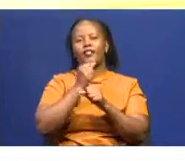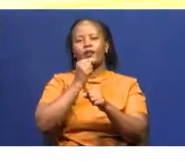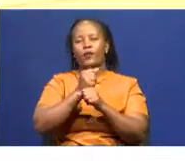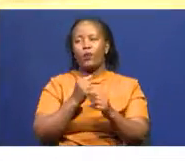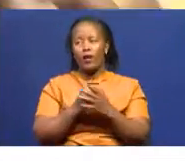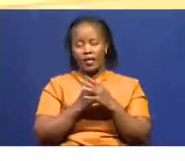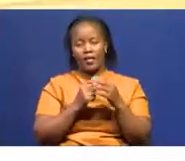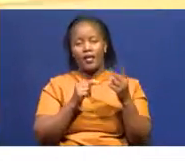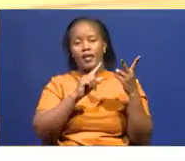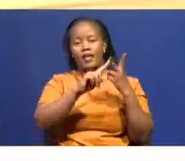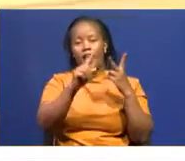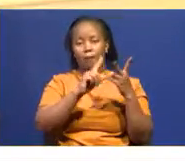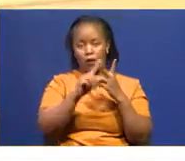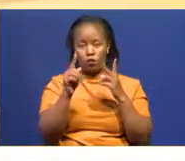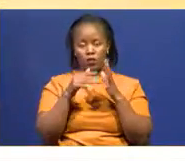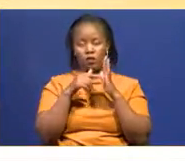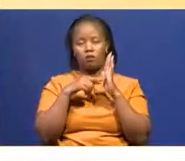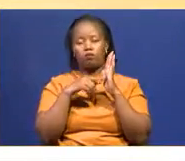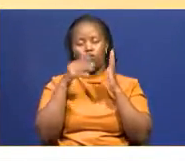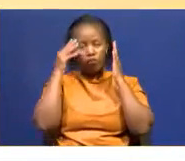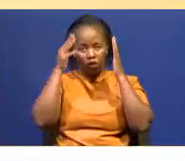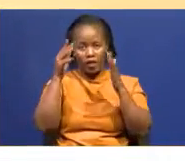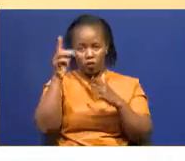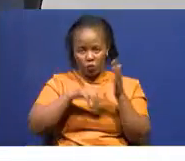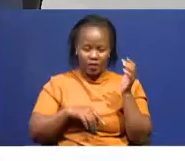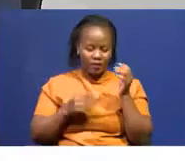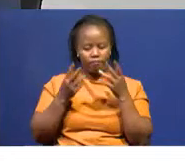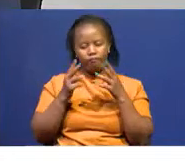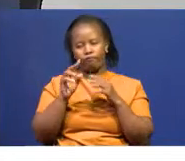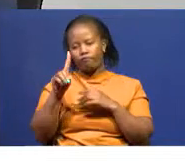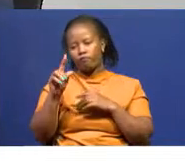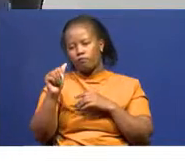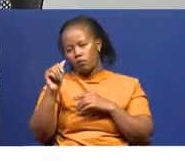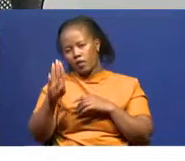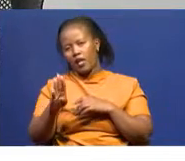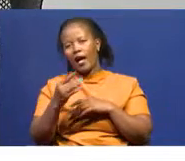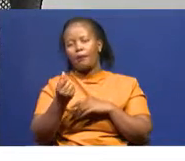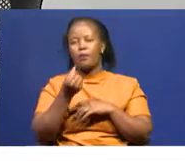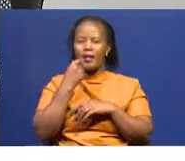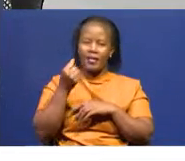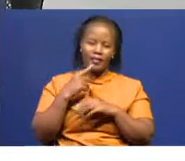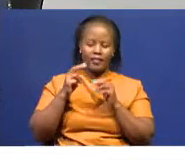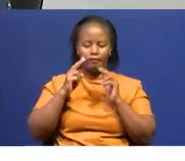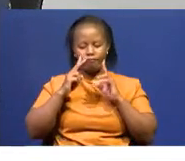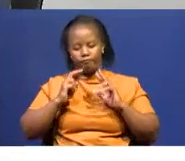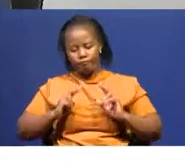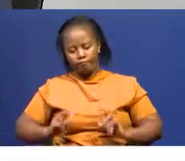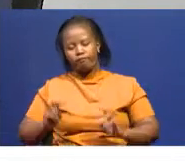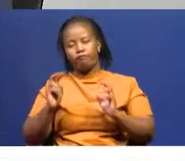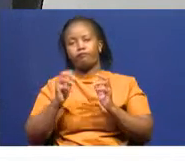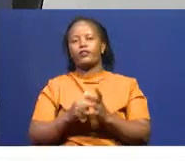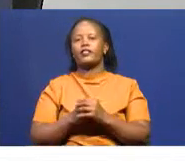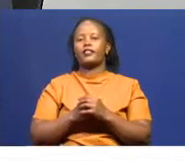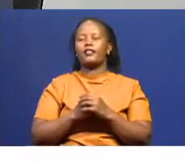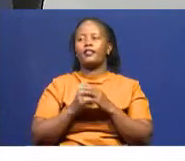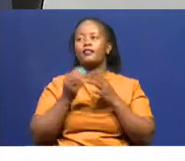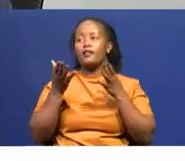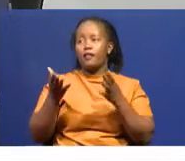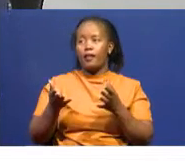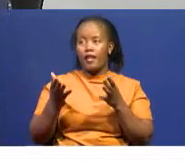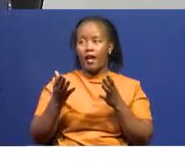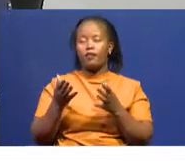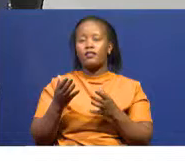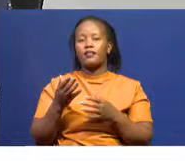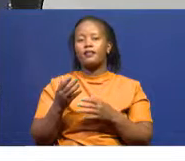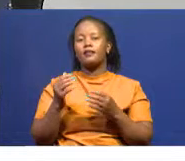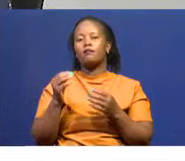basically deals with diagnosis, that is imaging, laboratory medicine, and pathology. Right now, she mentioned